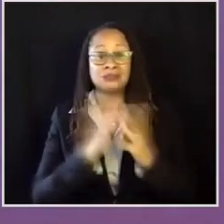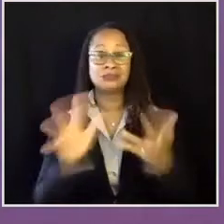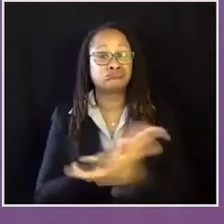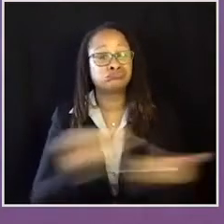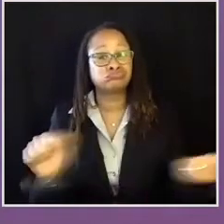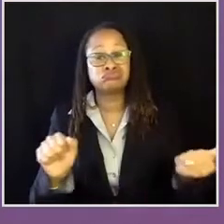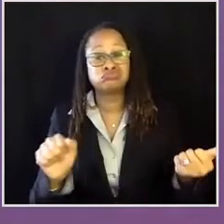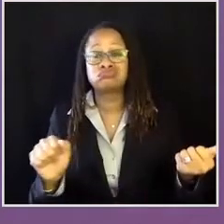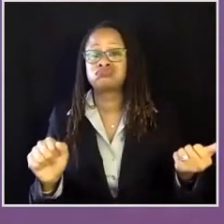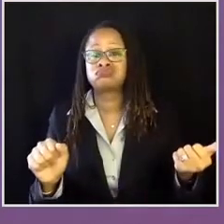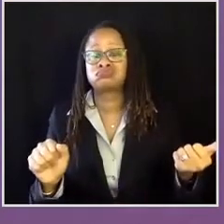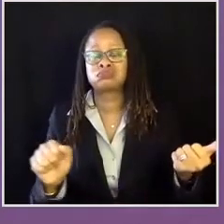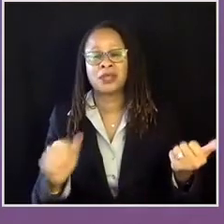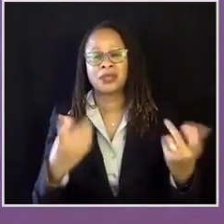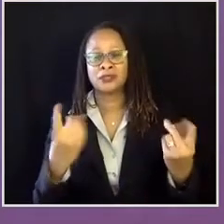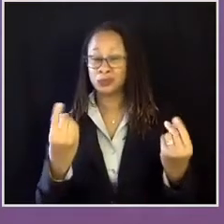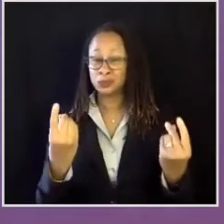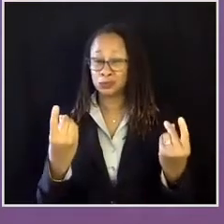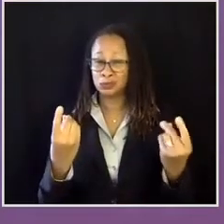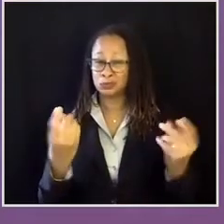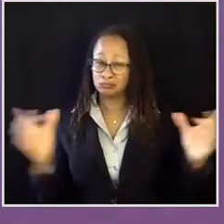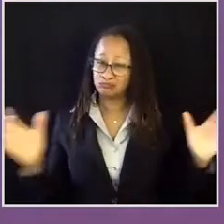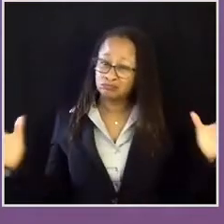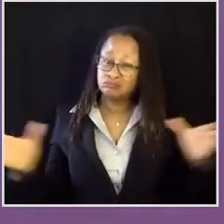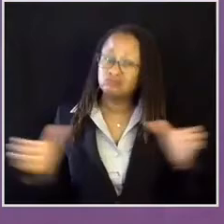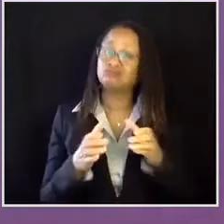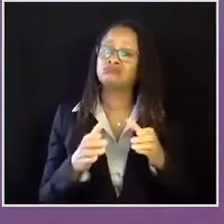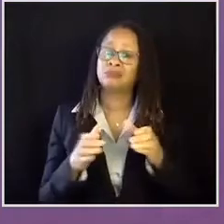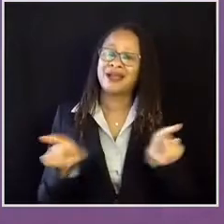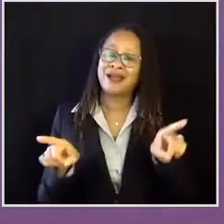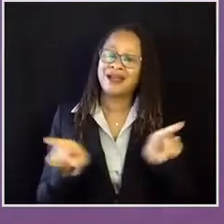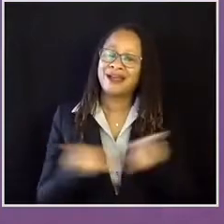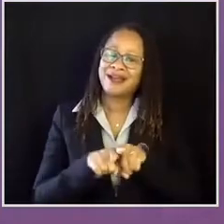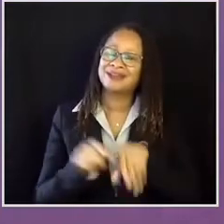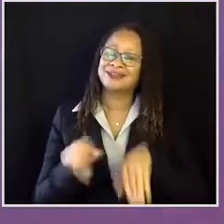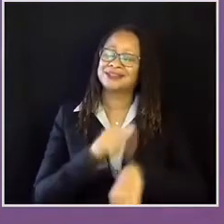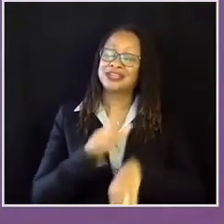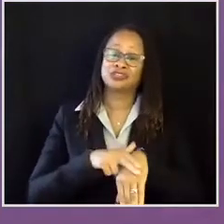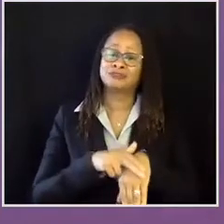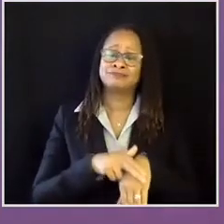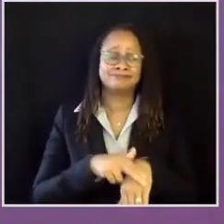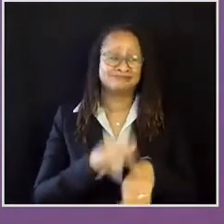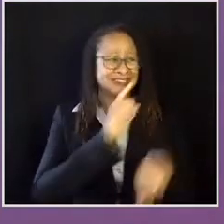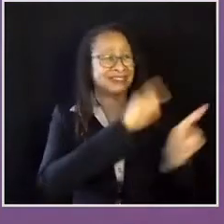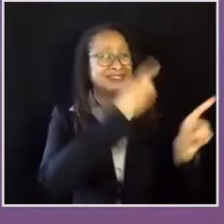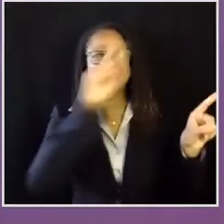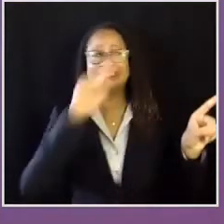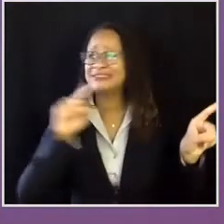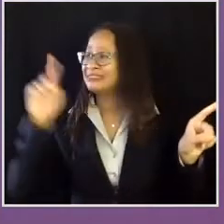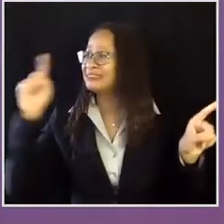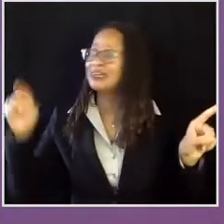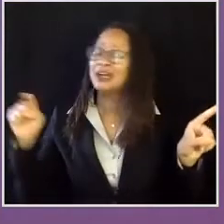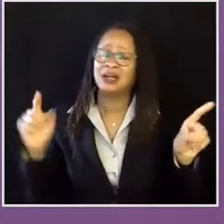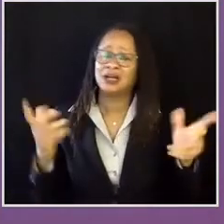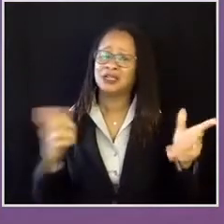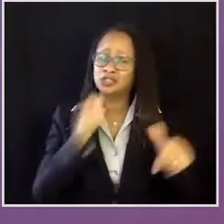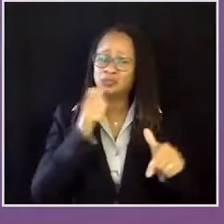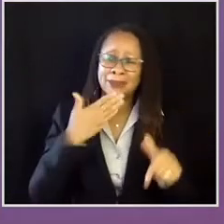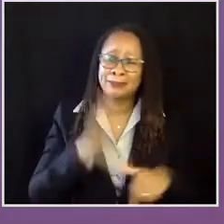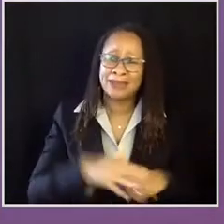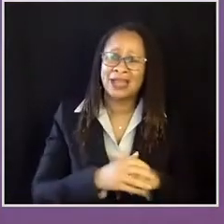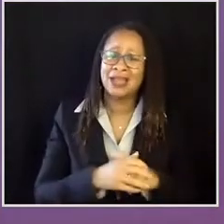We have to act as a nation. It shouldn't be so bad that millions of Americans live in the shadow of an orange